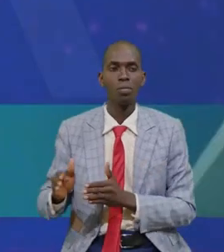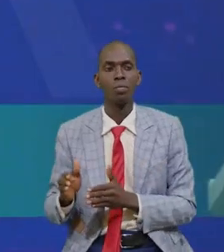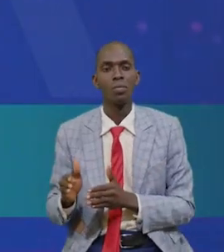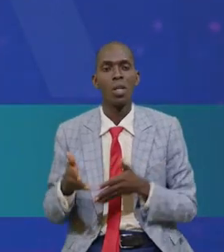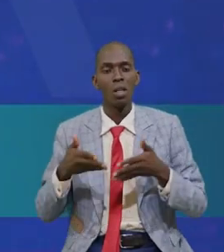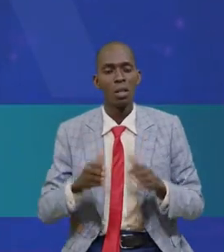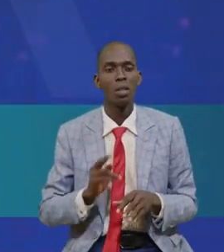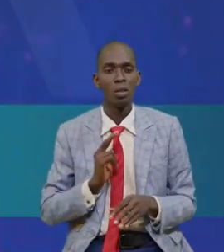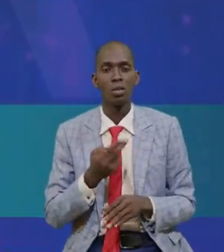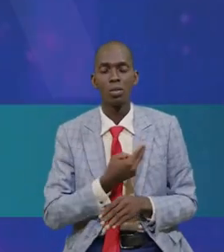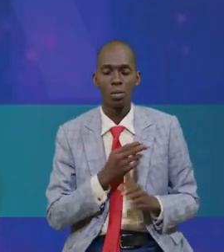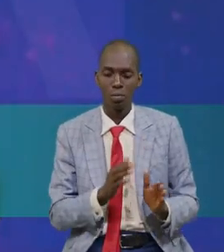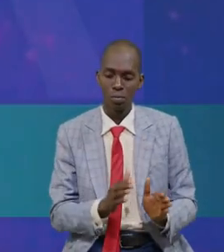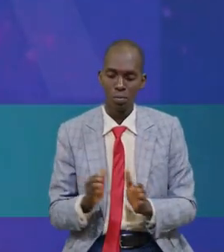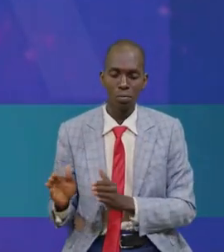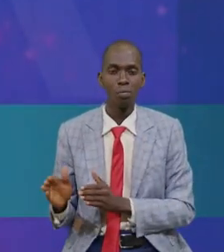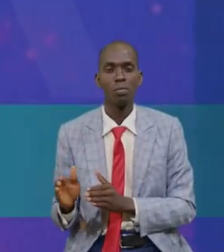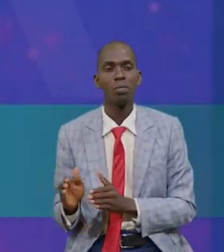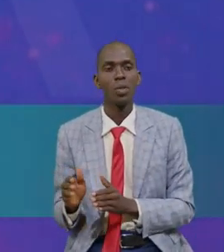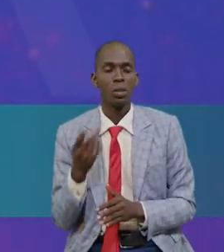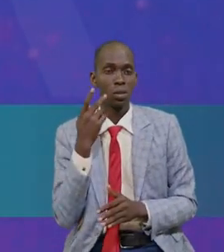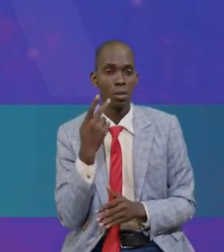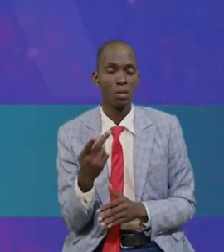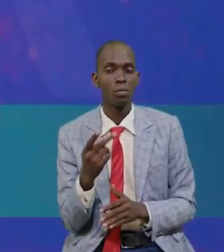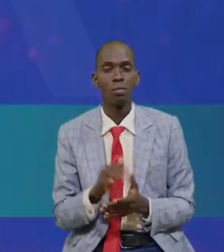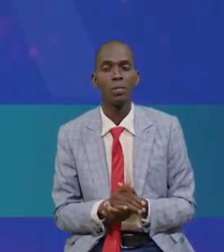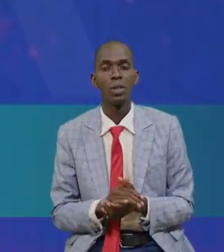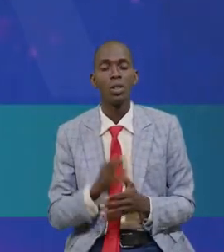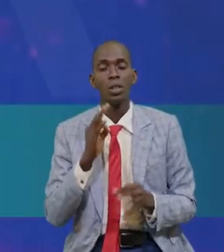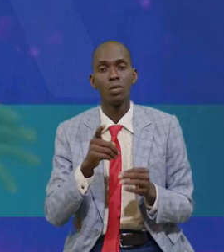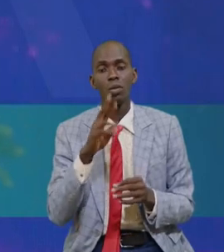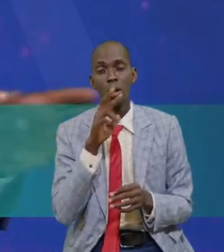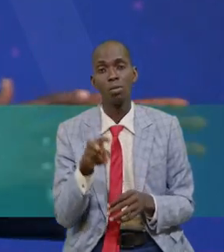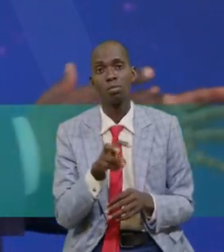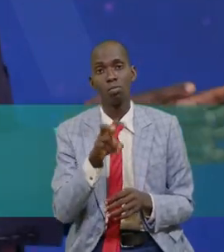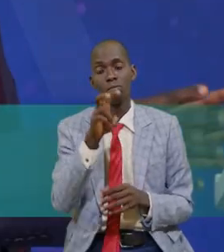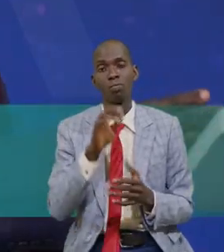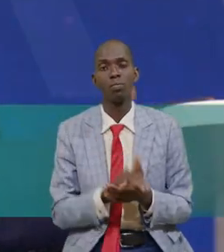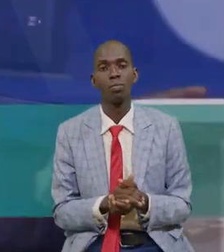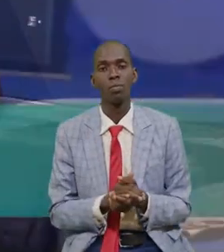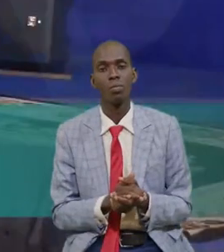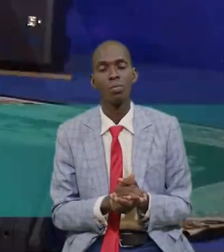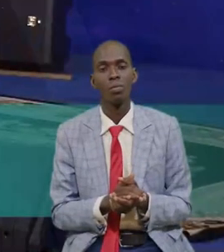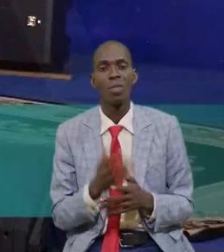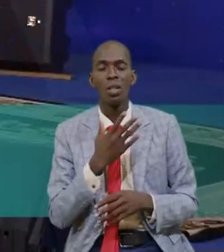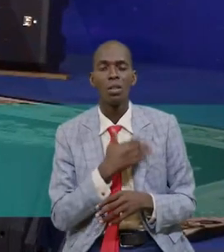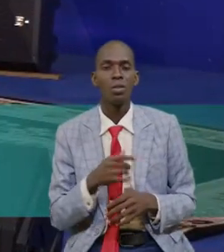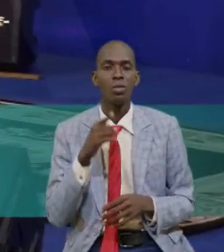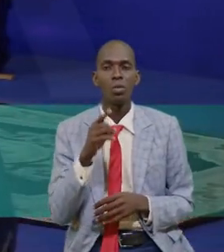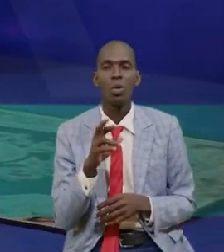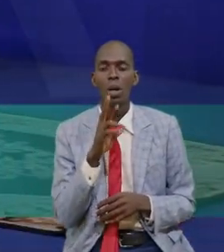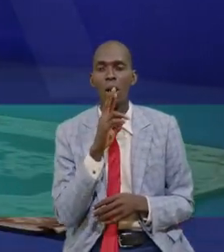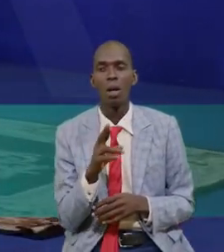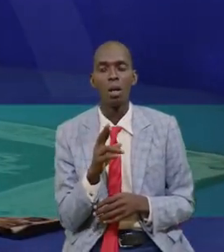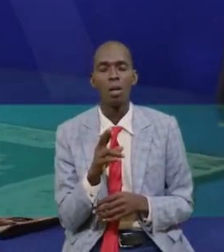us lay aside. Look up here. If you're traveling and you are allowed